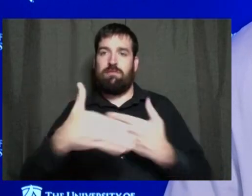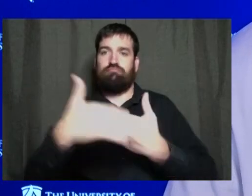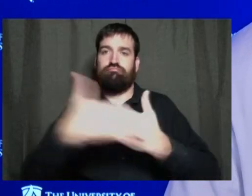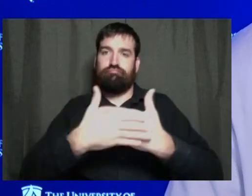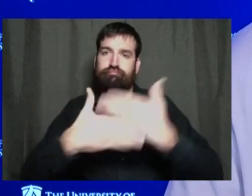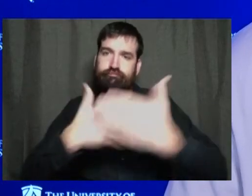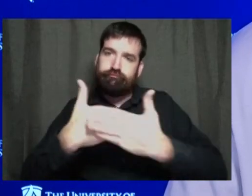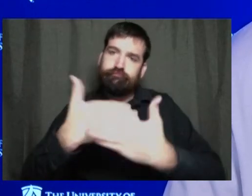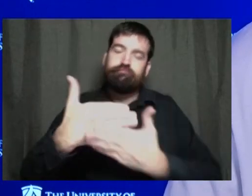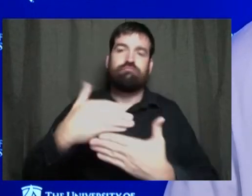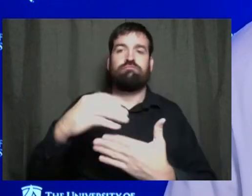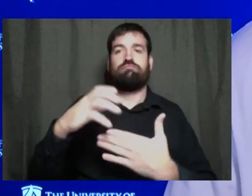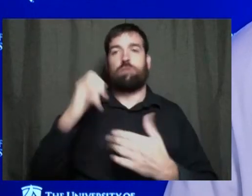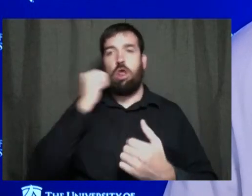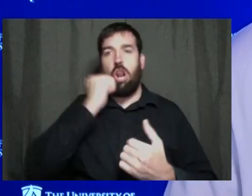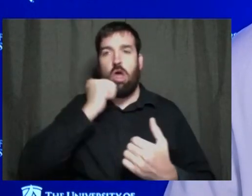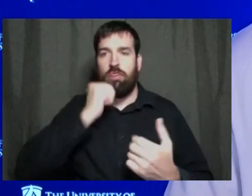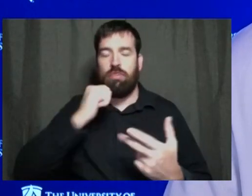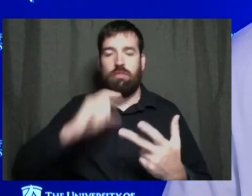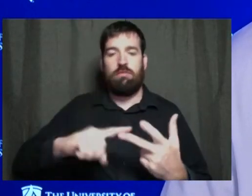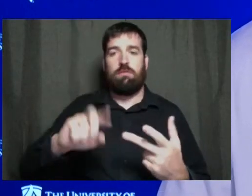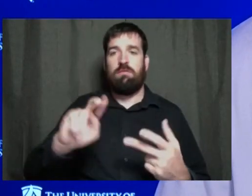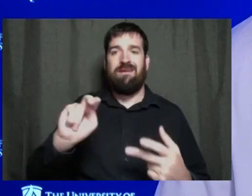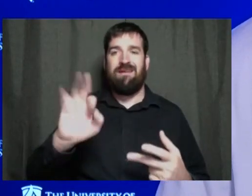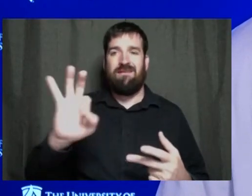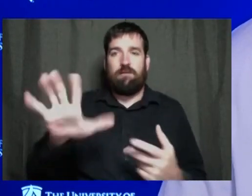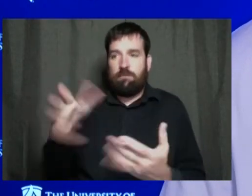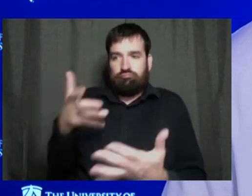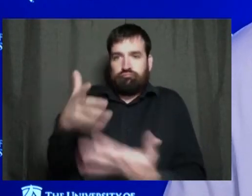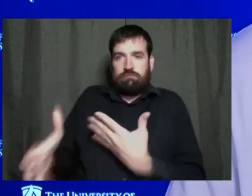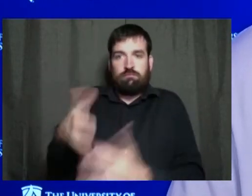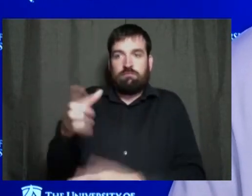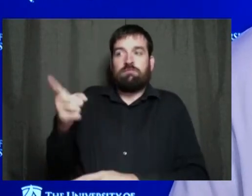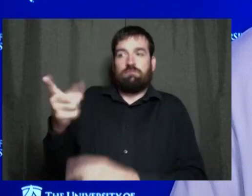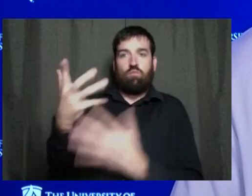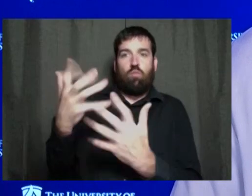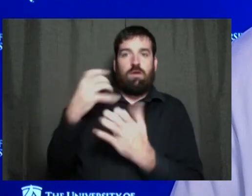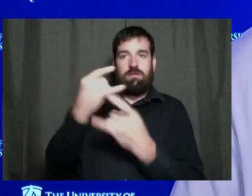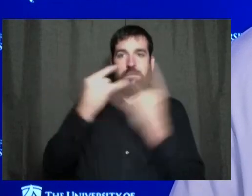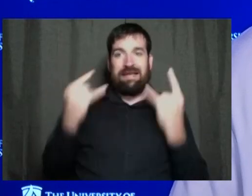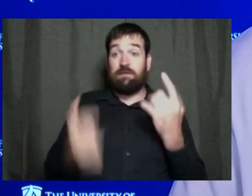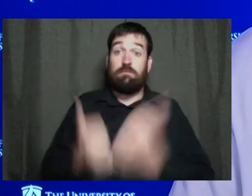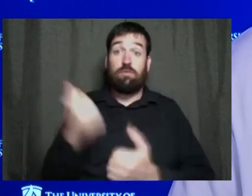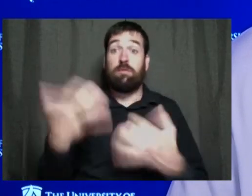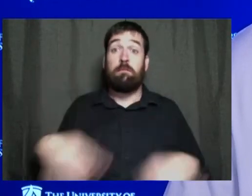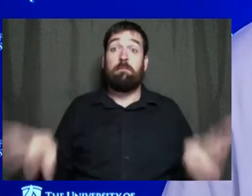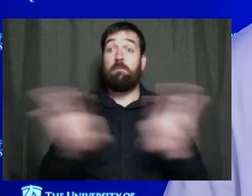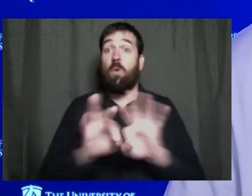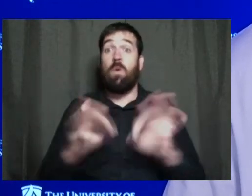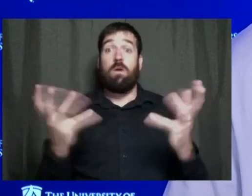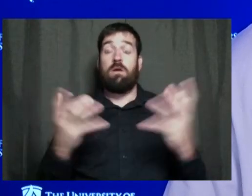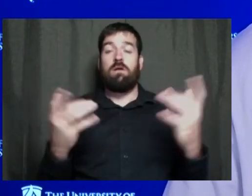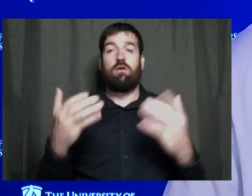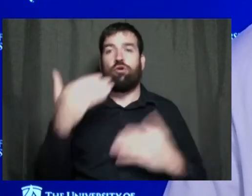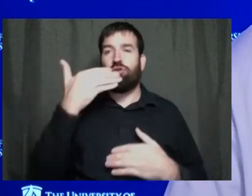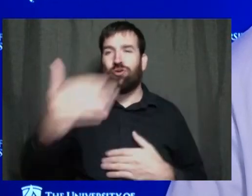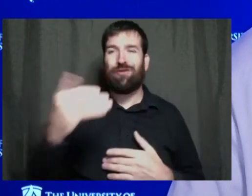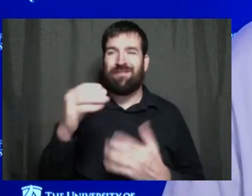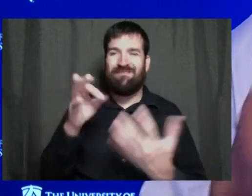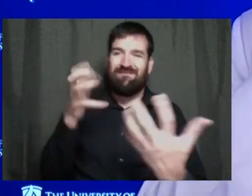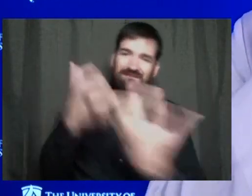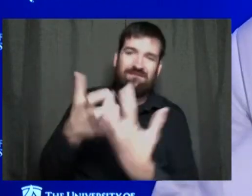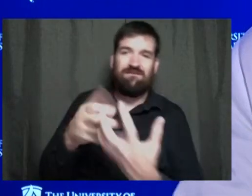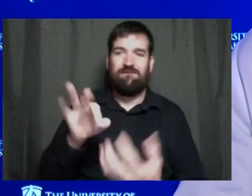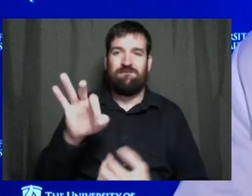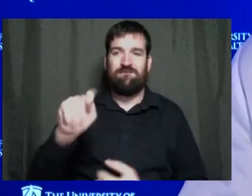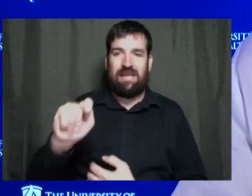really make distinction there. They want you to have the mask on. And the most important part here is that the fit is good. And so the fit around